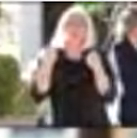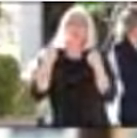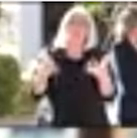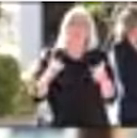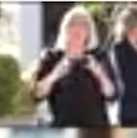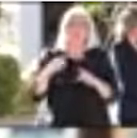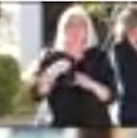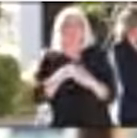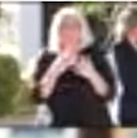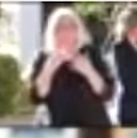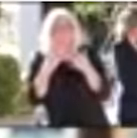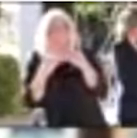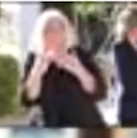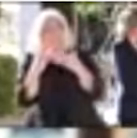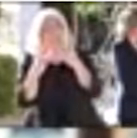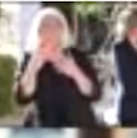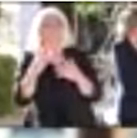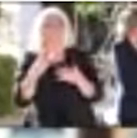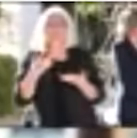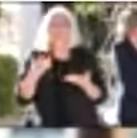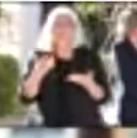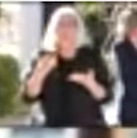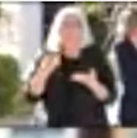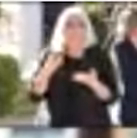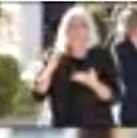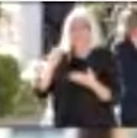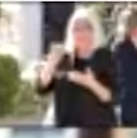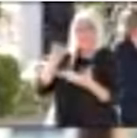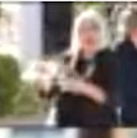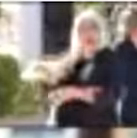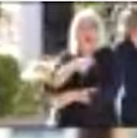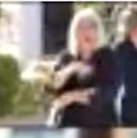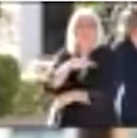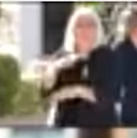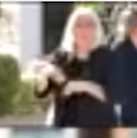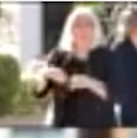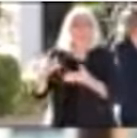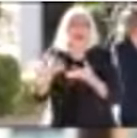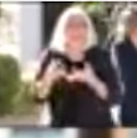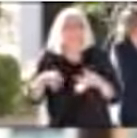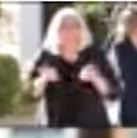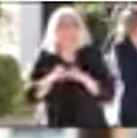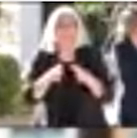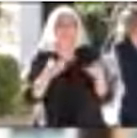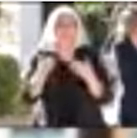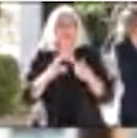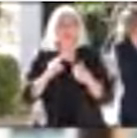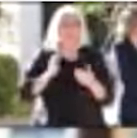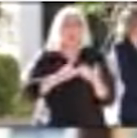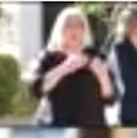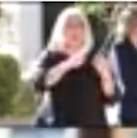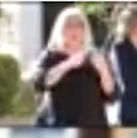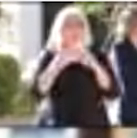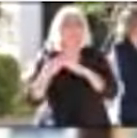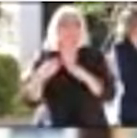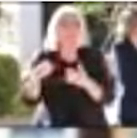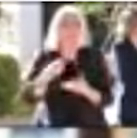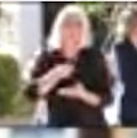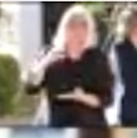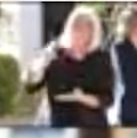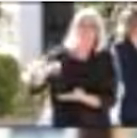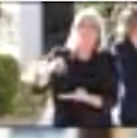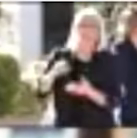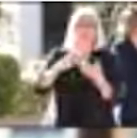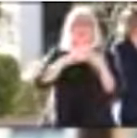community. So we really need your help to really decrease the spread of this condition,